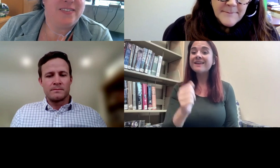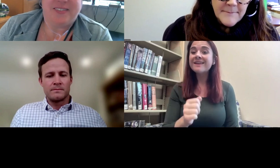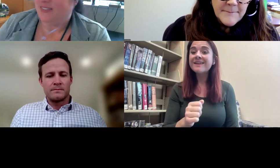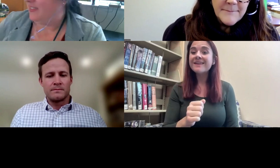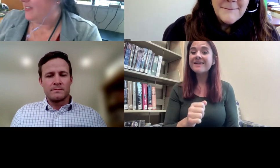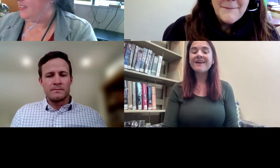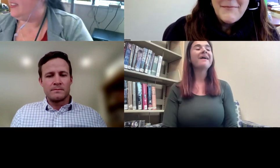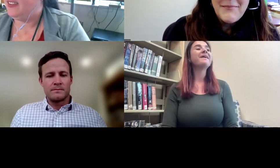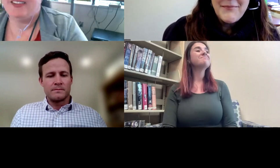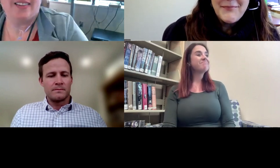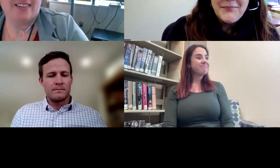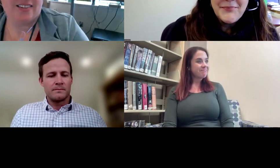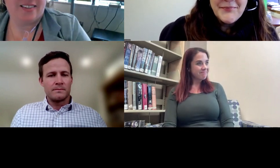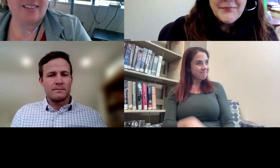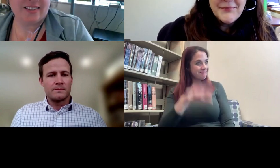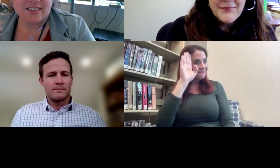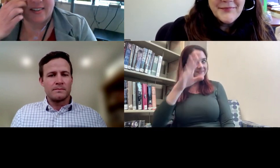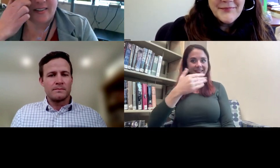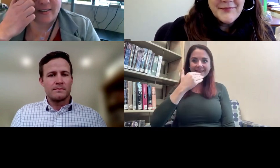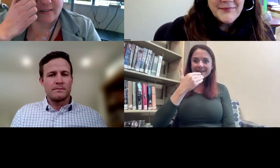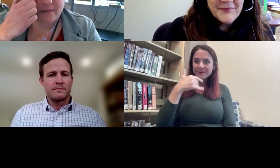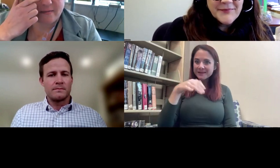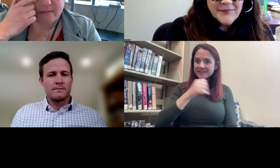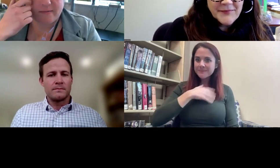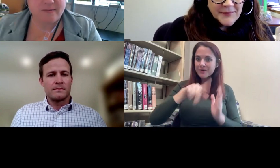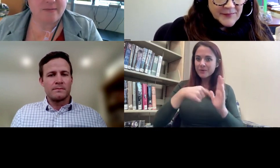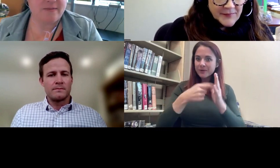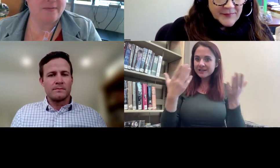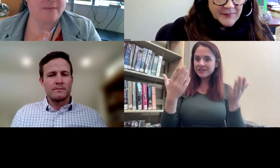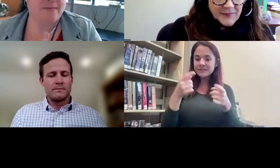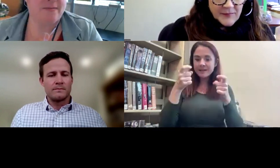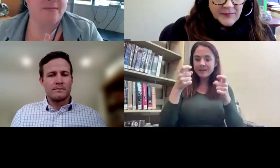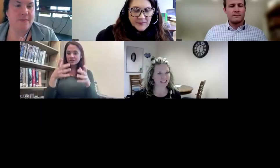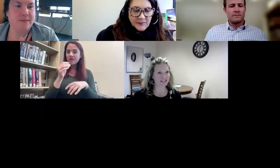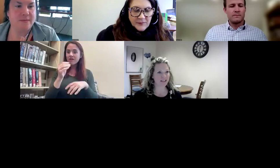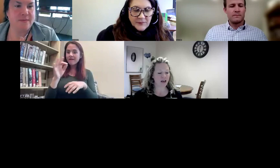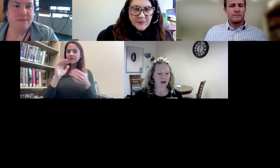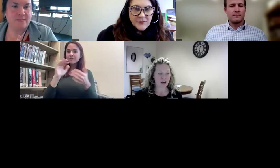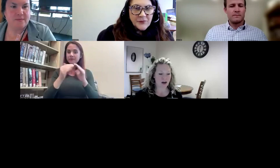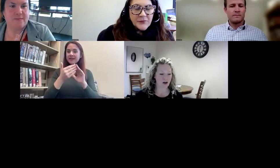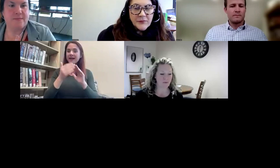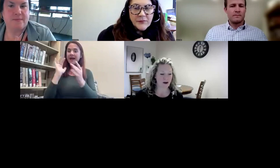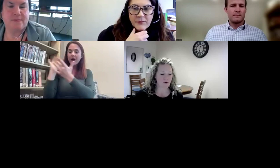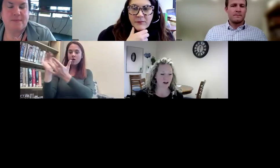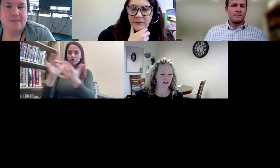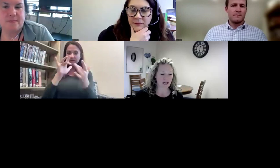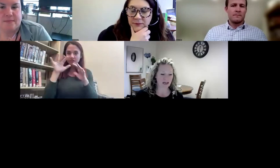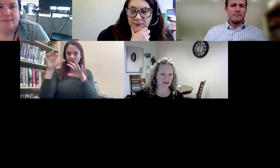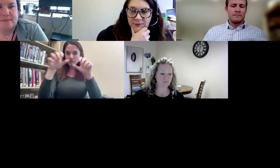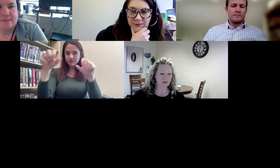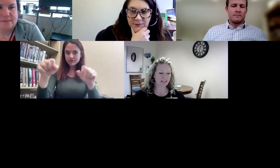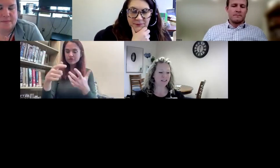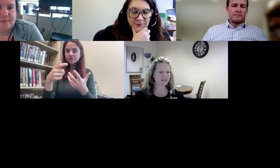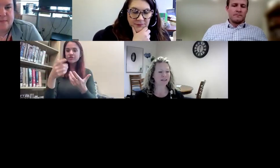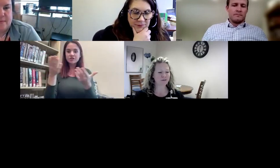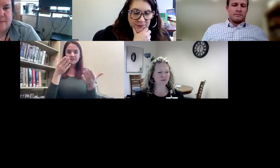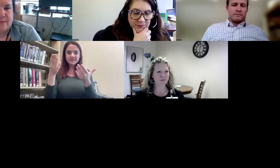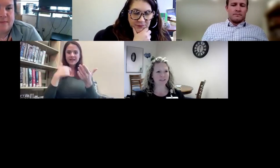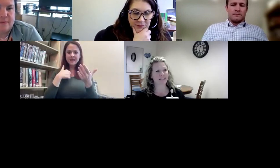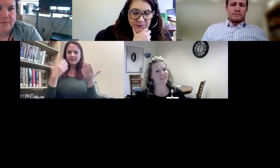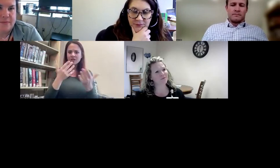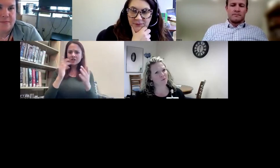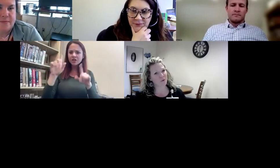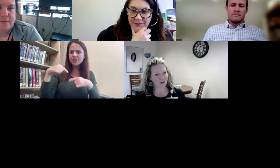Thank you. My role here is the manager of community outreach services. Well, I've been here